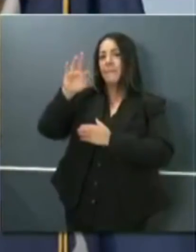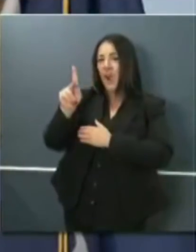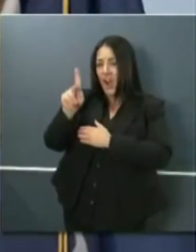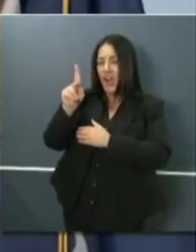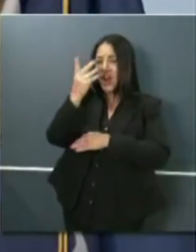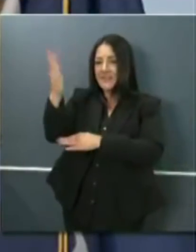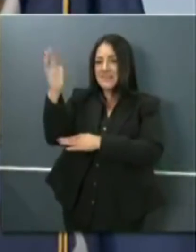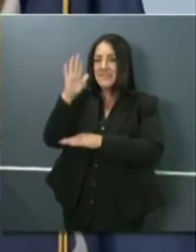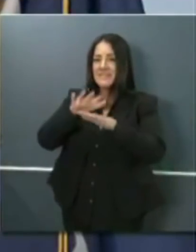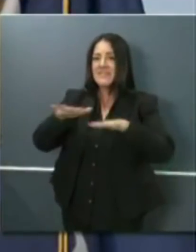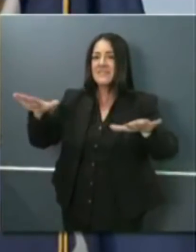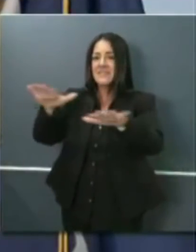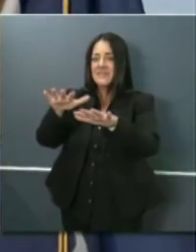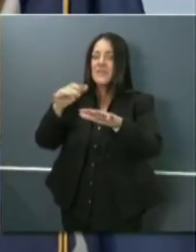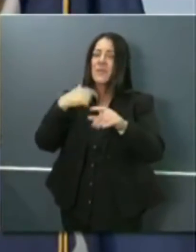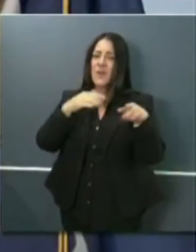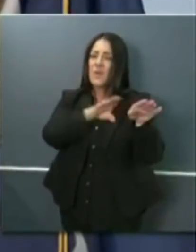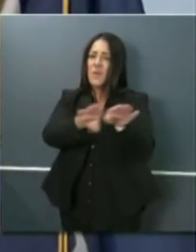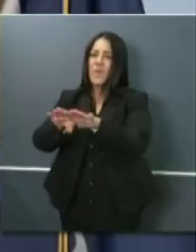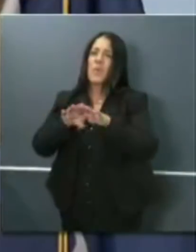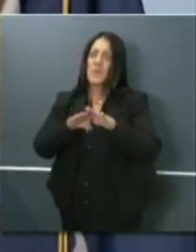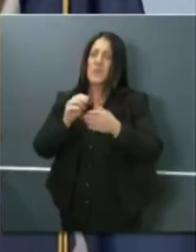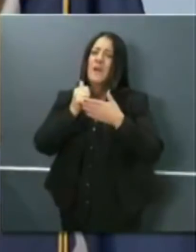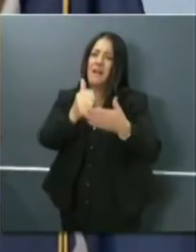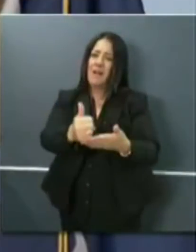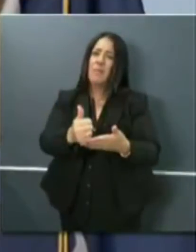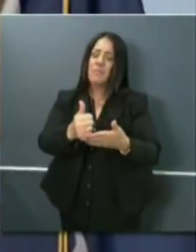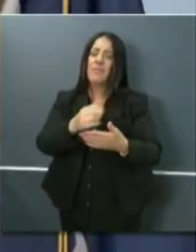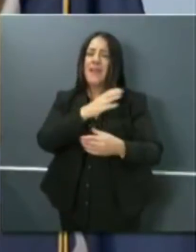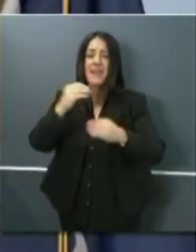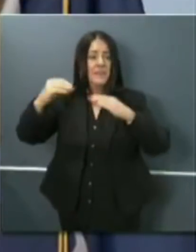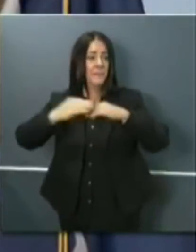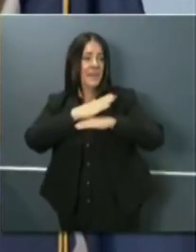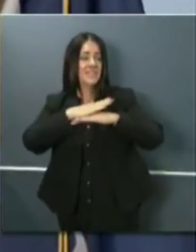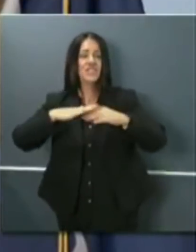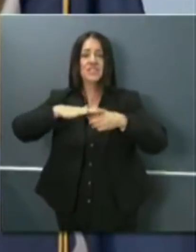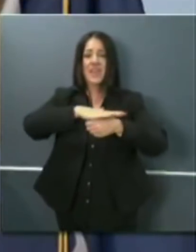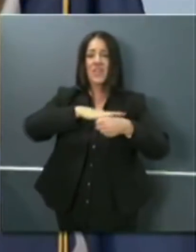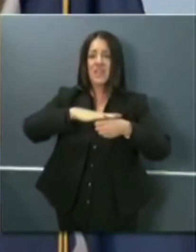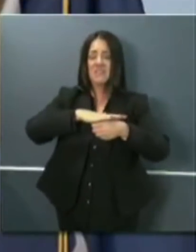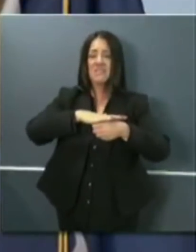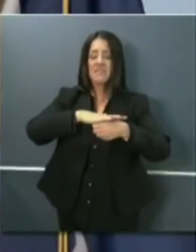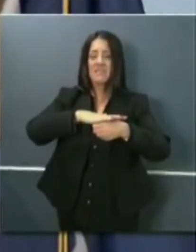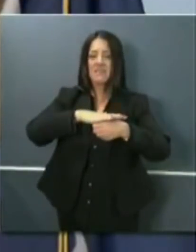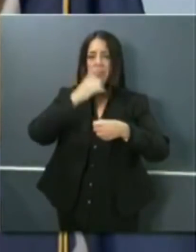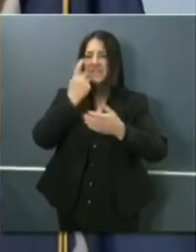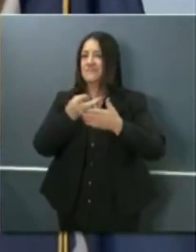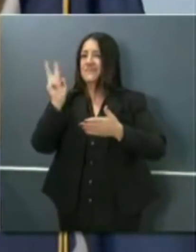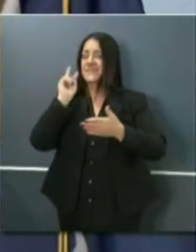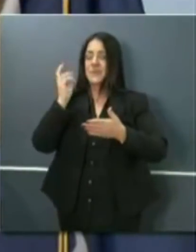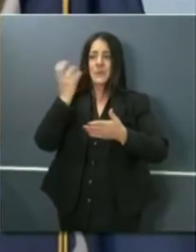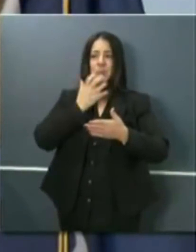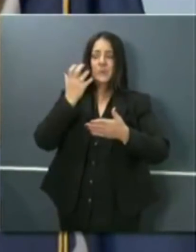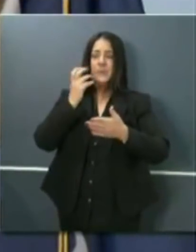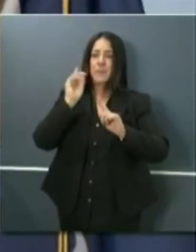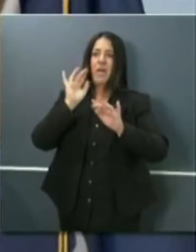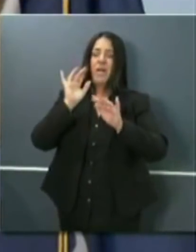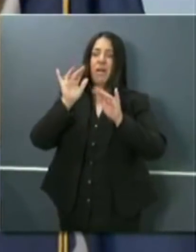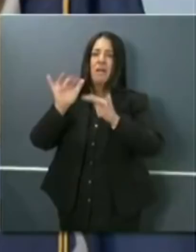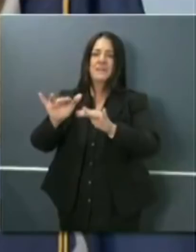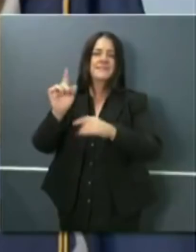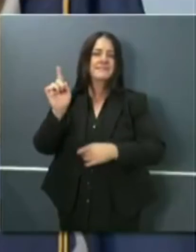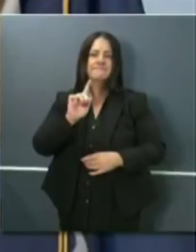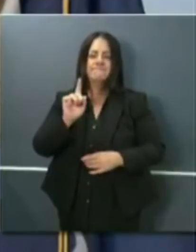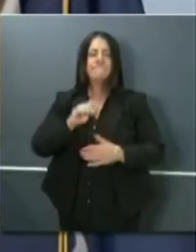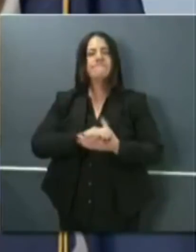reduction in the kind of surge of activity in our parks and on our beaches compared to the previous weekend, but we want you to continue to do that. There's nothing